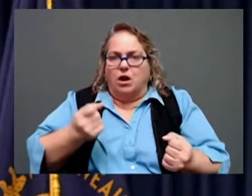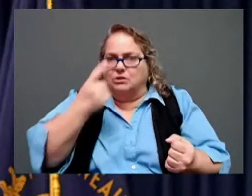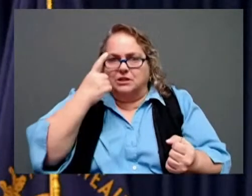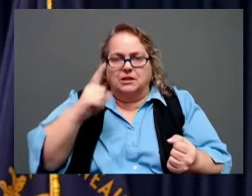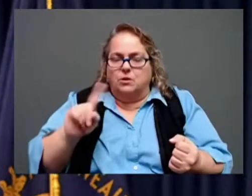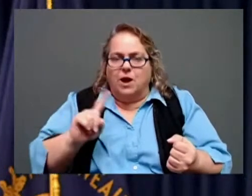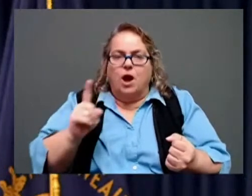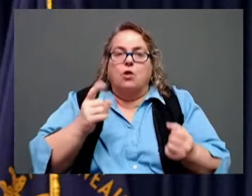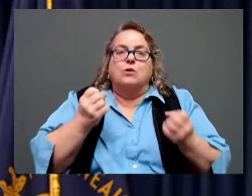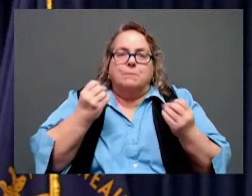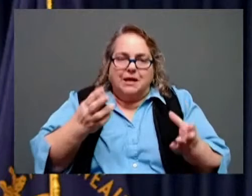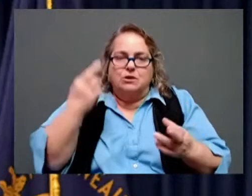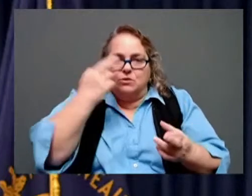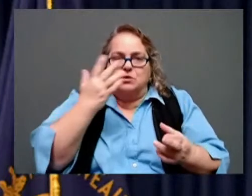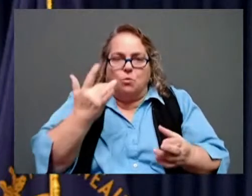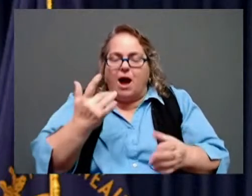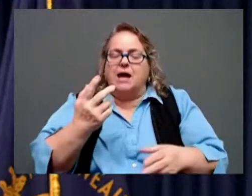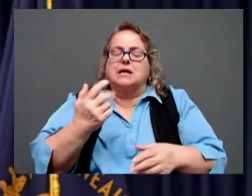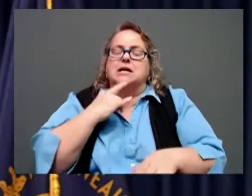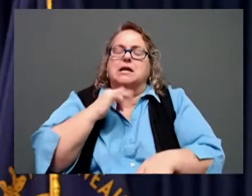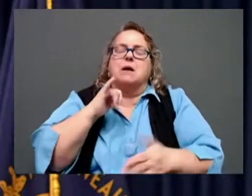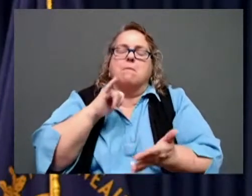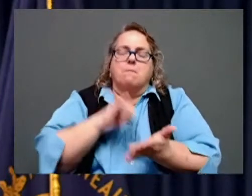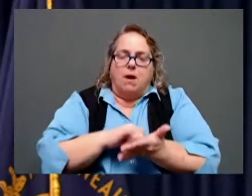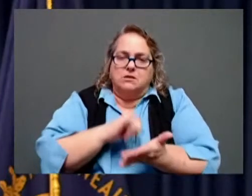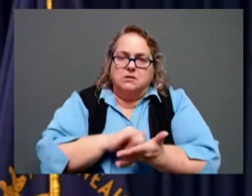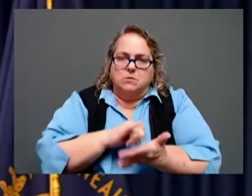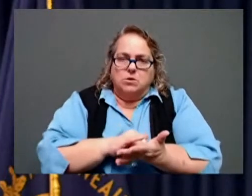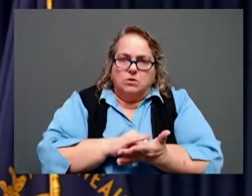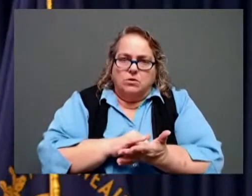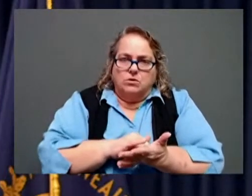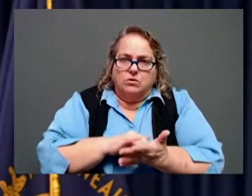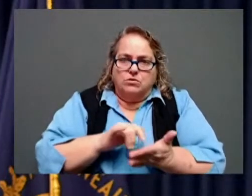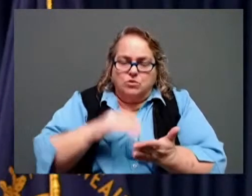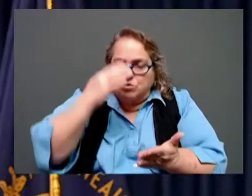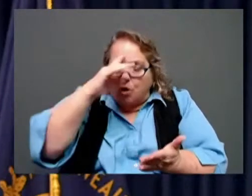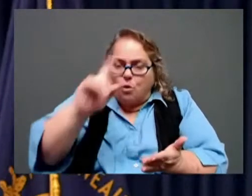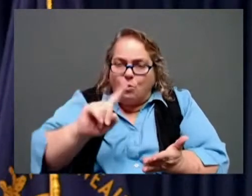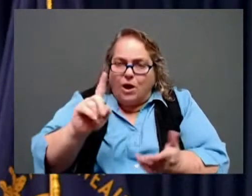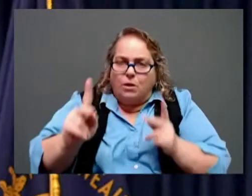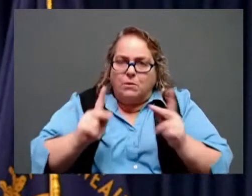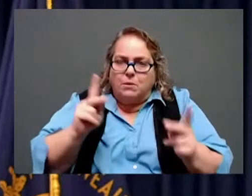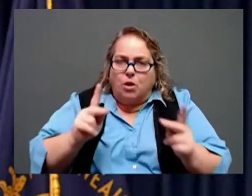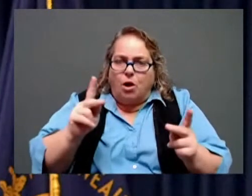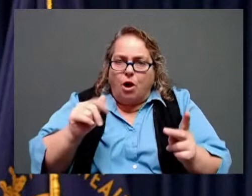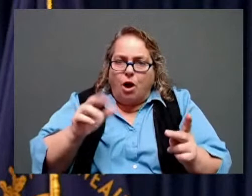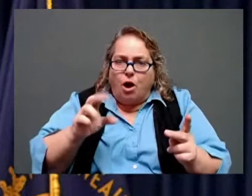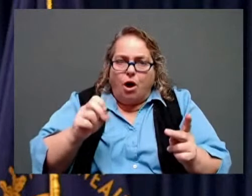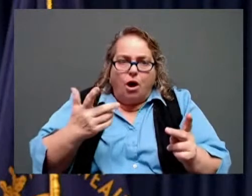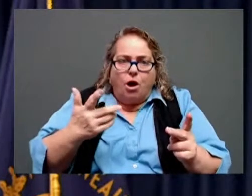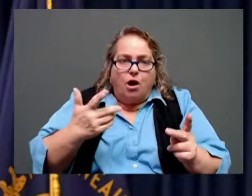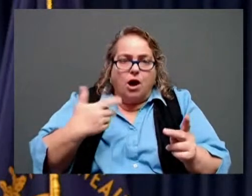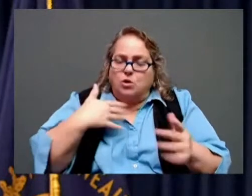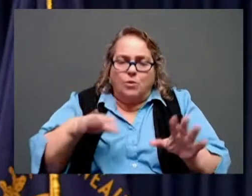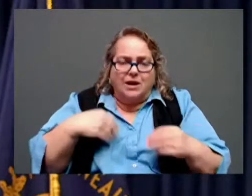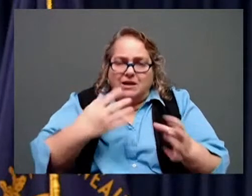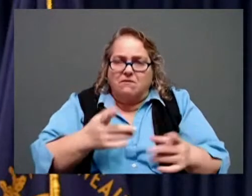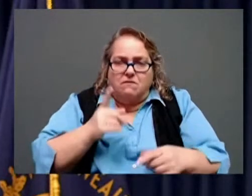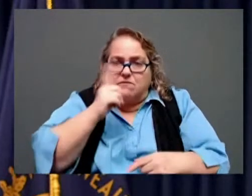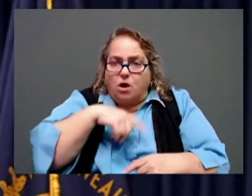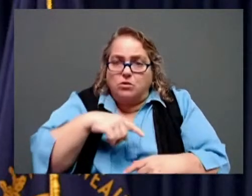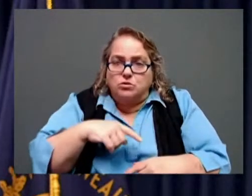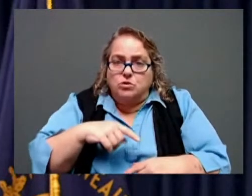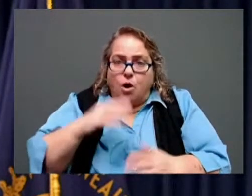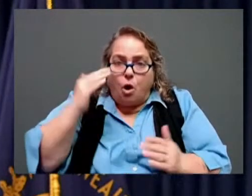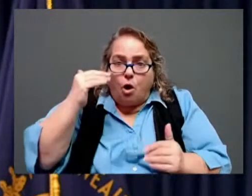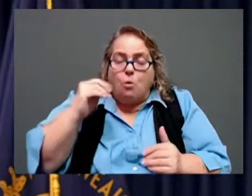why it's nearly impossible, but I want to make sure that we're not given either false hope or faulty